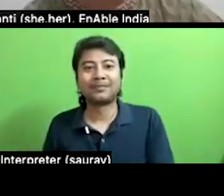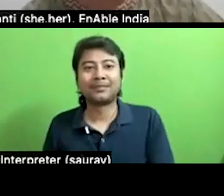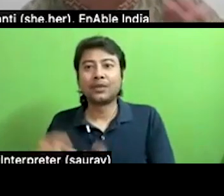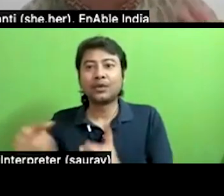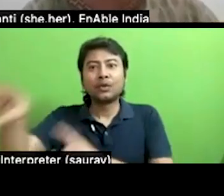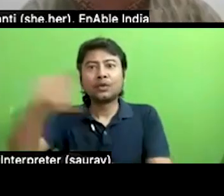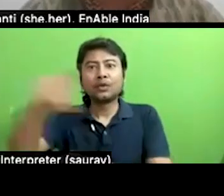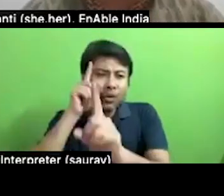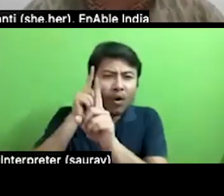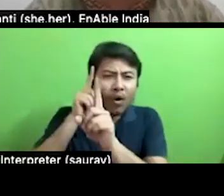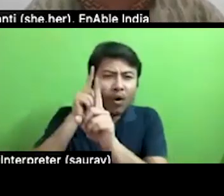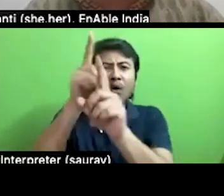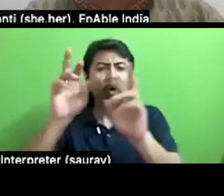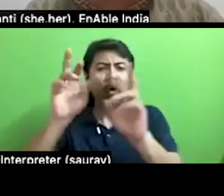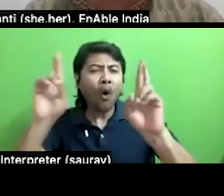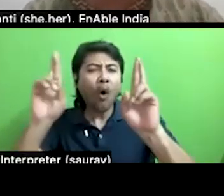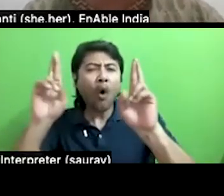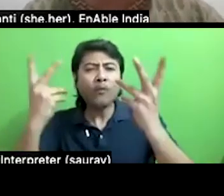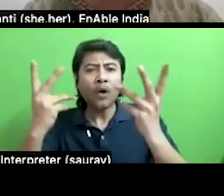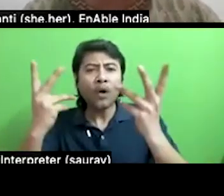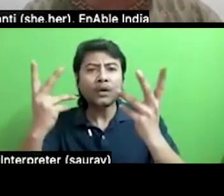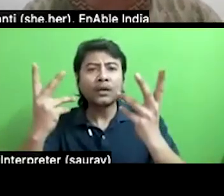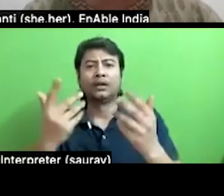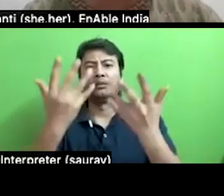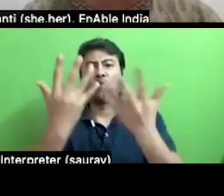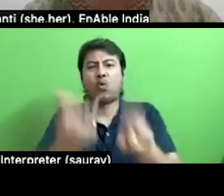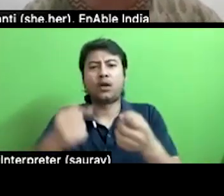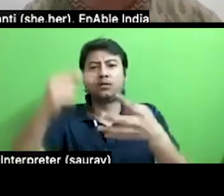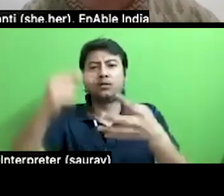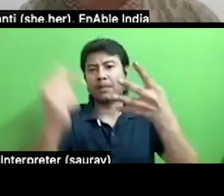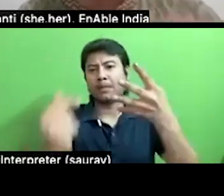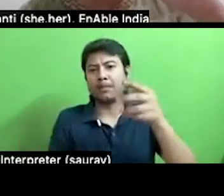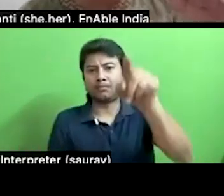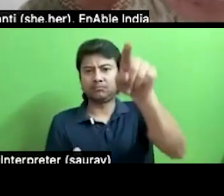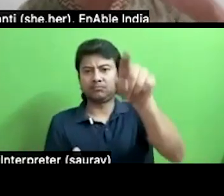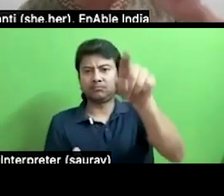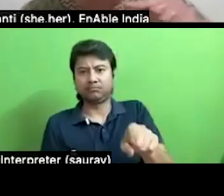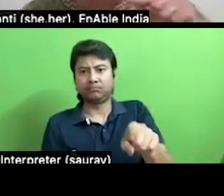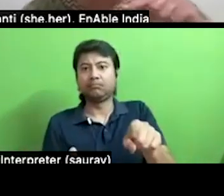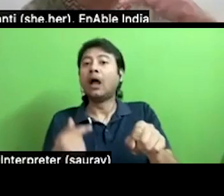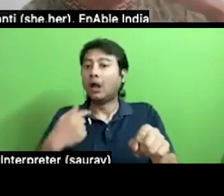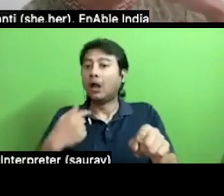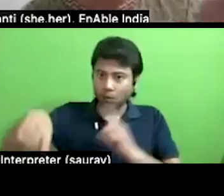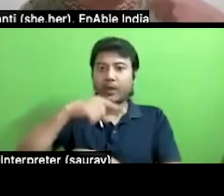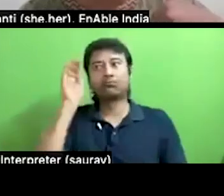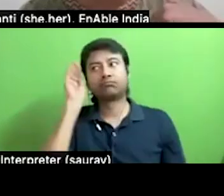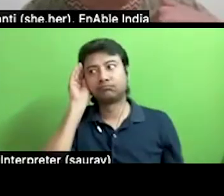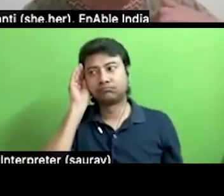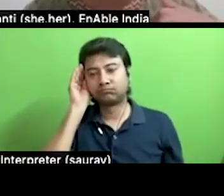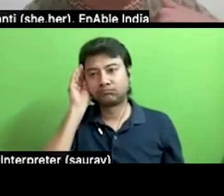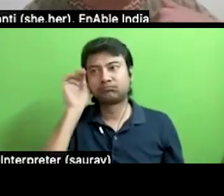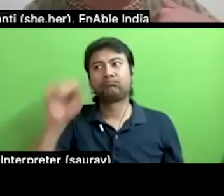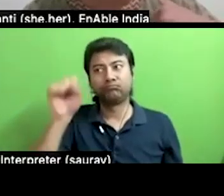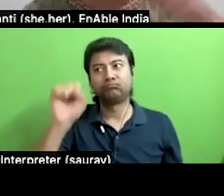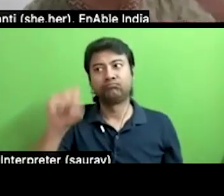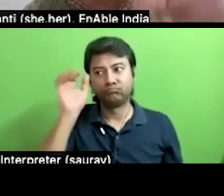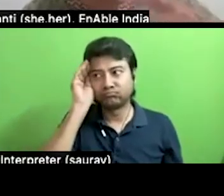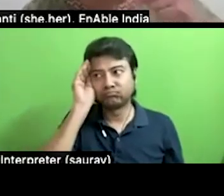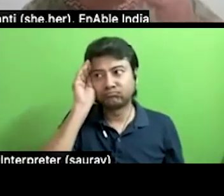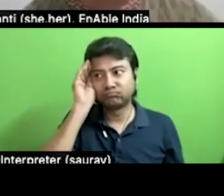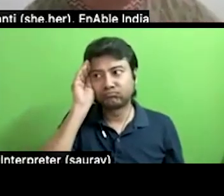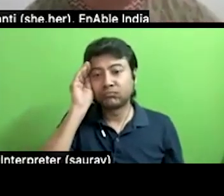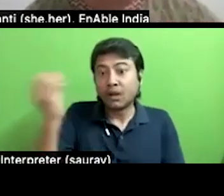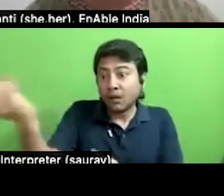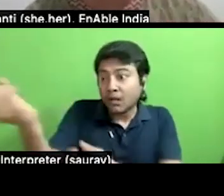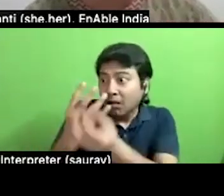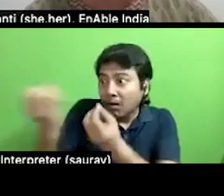your expectation, we have listened to it. And I must say that if this webinar is happening, you have helped to co-create it with us because